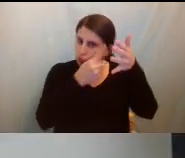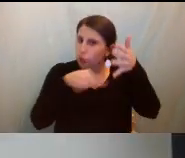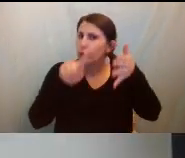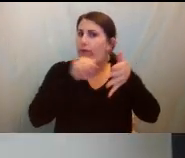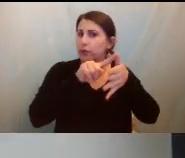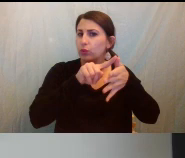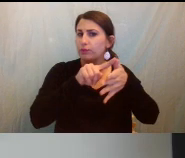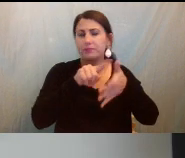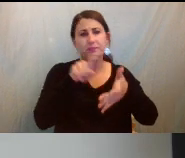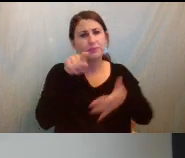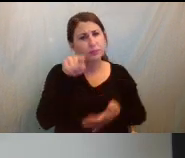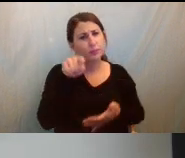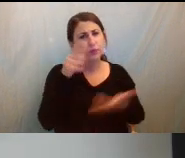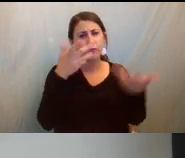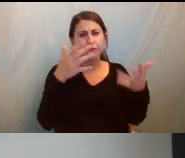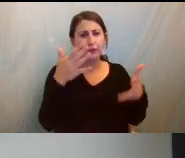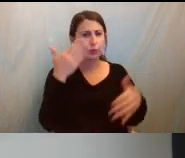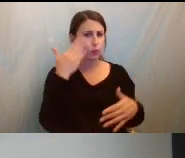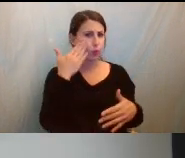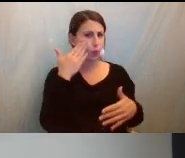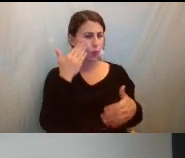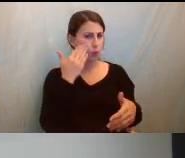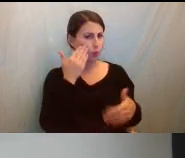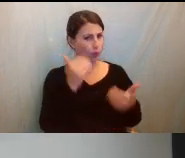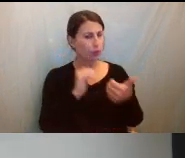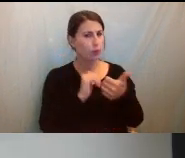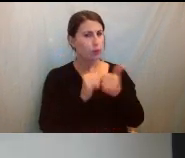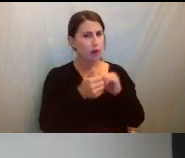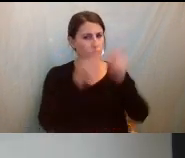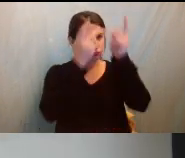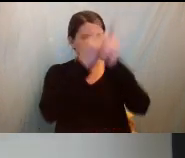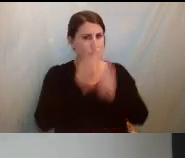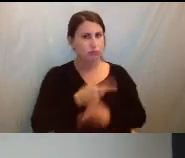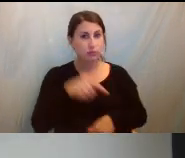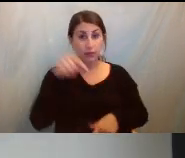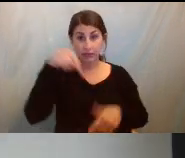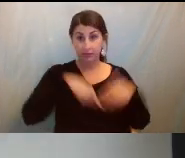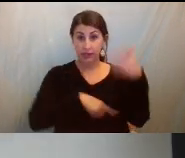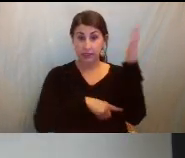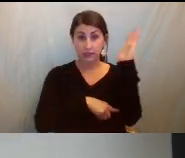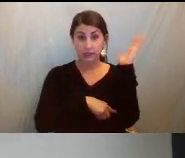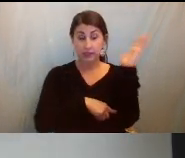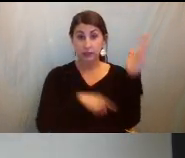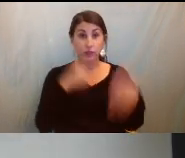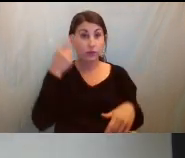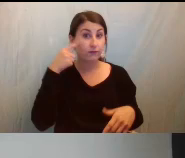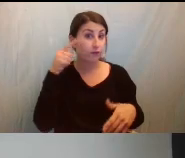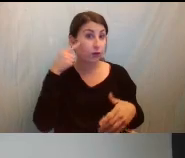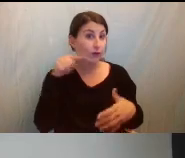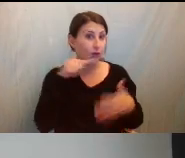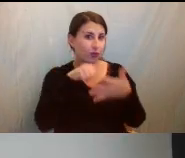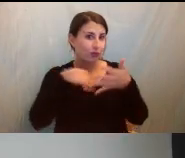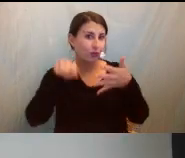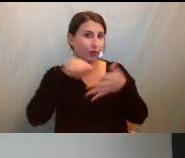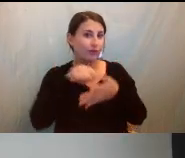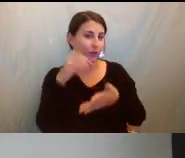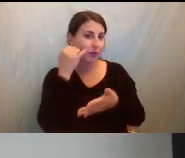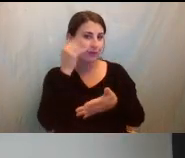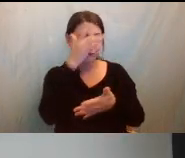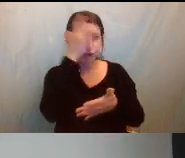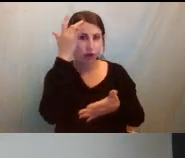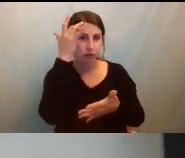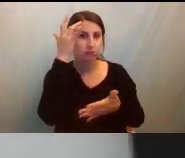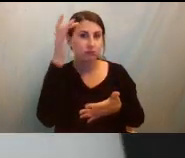review, so you should already know how to do this. This lesson is for you to review in case you